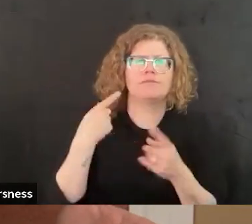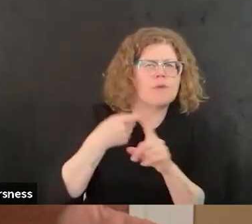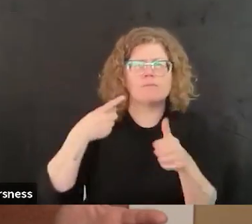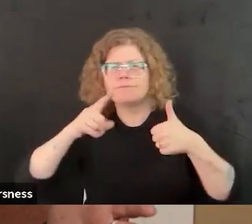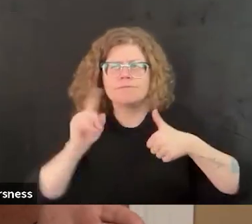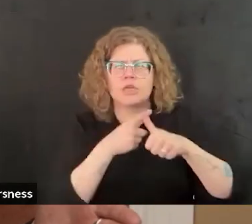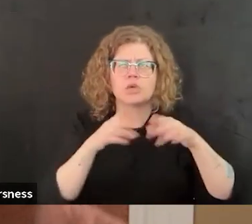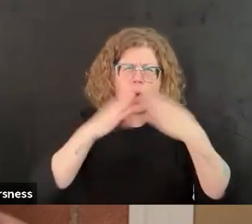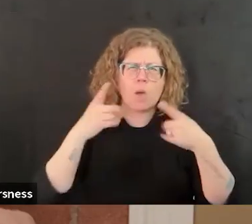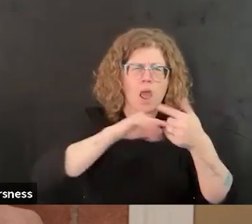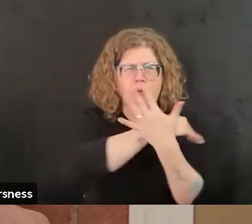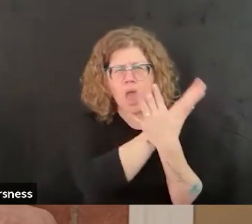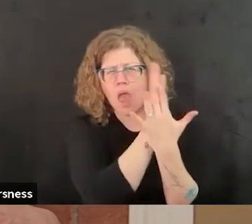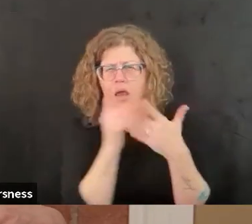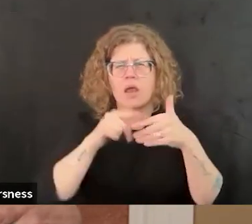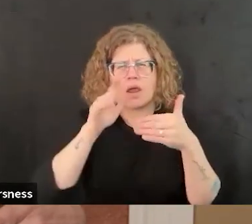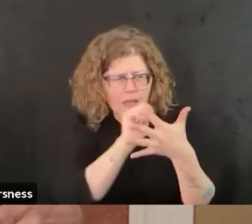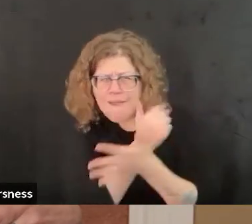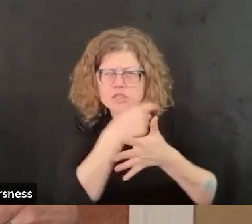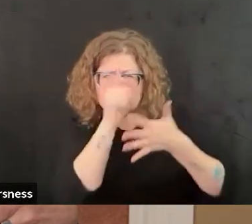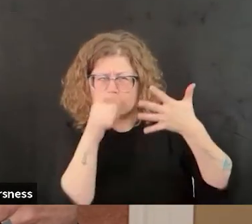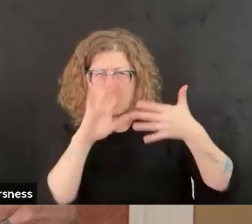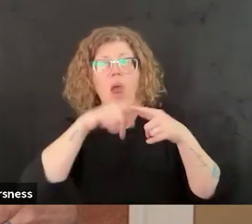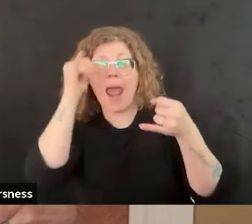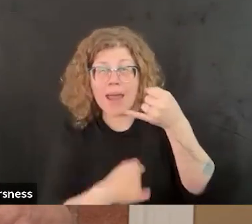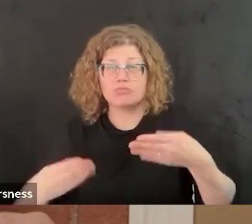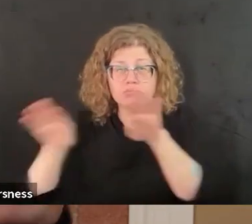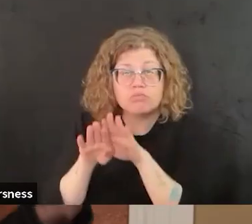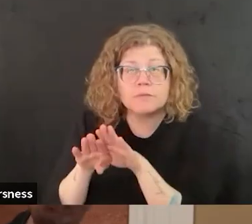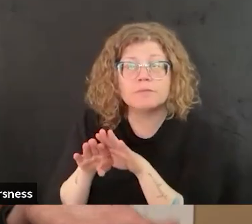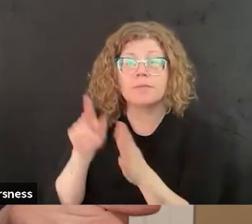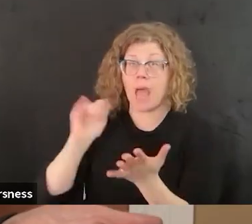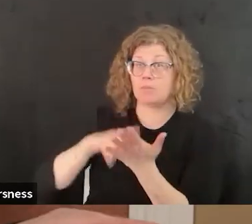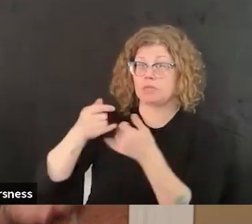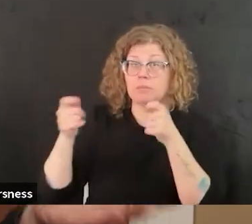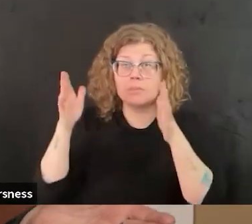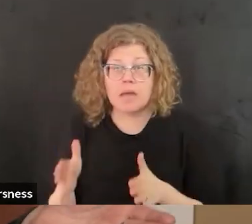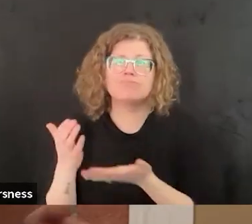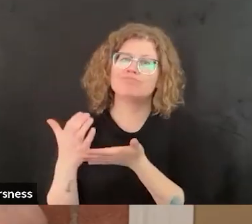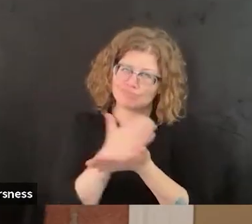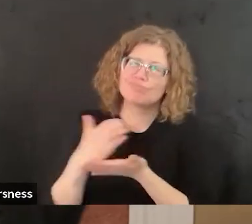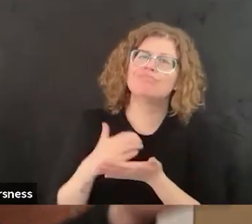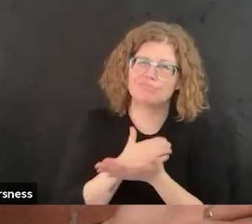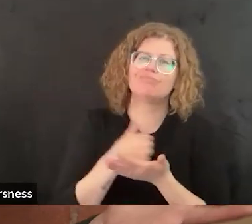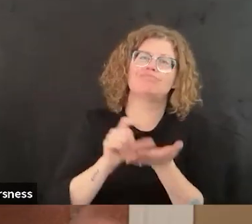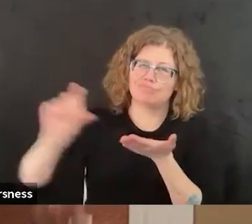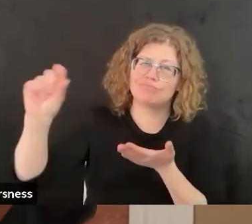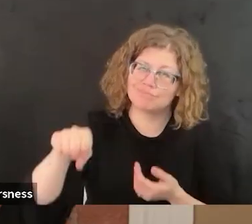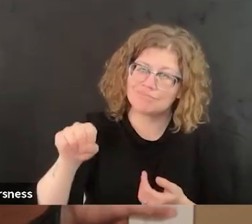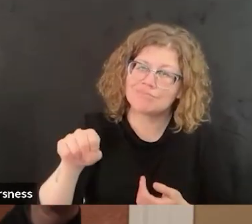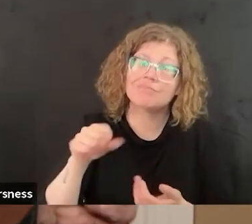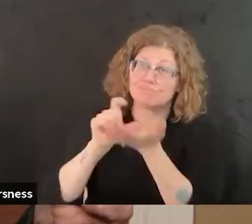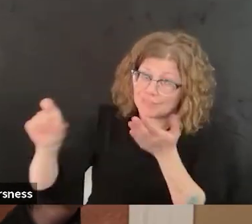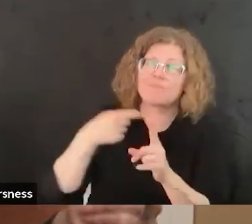structure of your project from start to finish, making sure that all of the steps are completed along the way. Your project manager is a paid position. That should come out